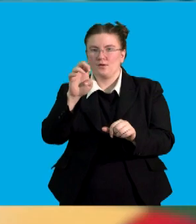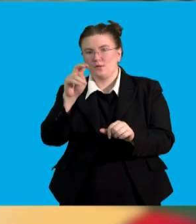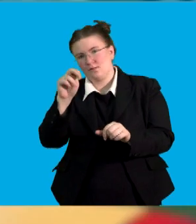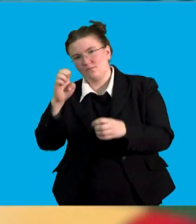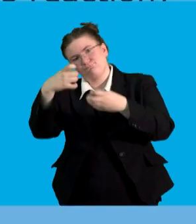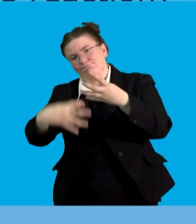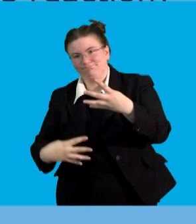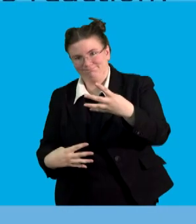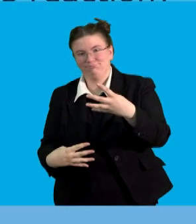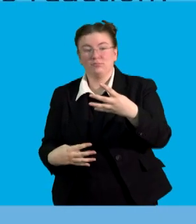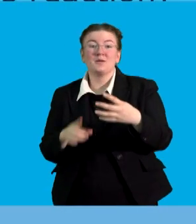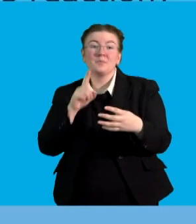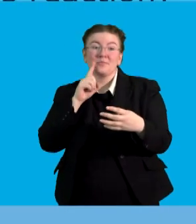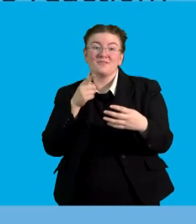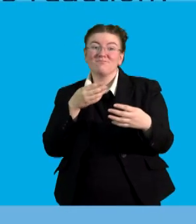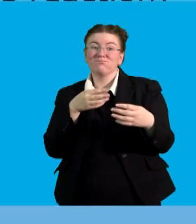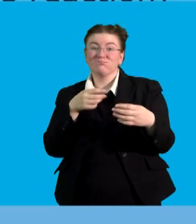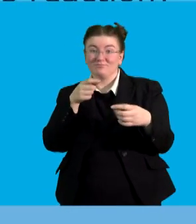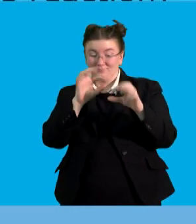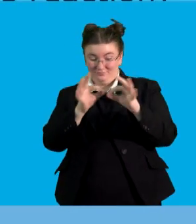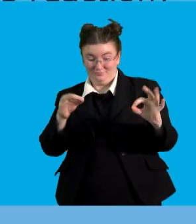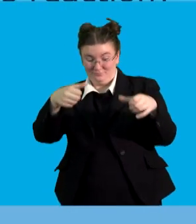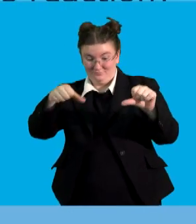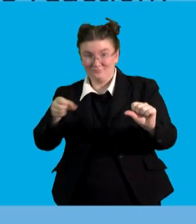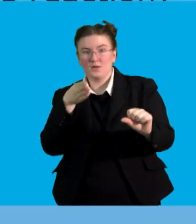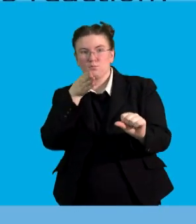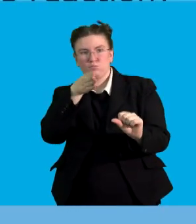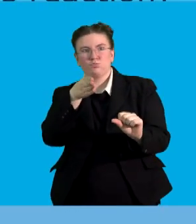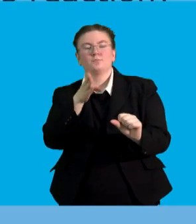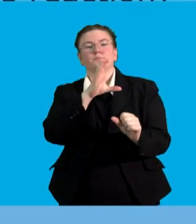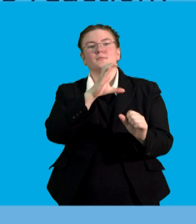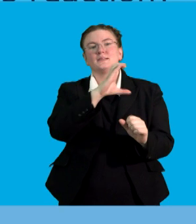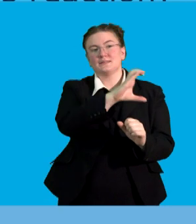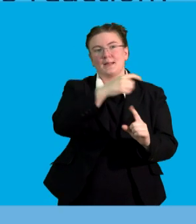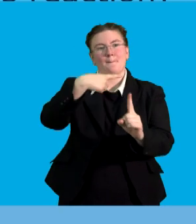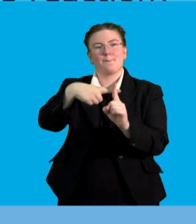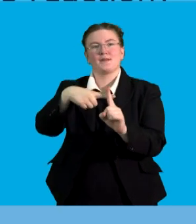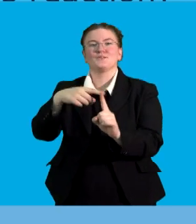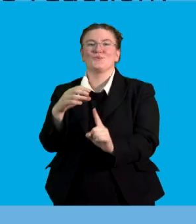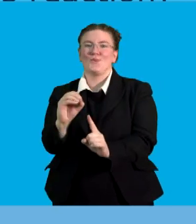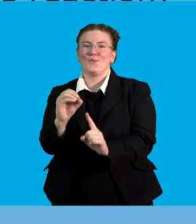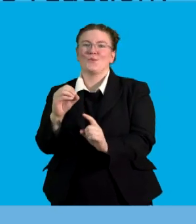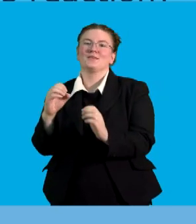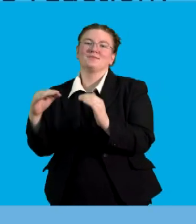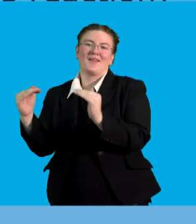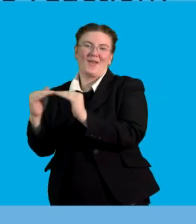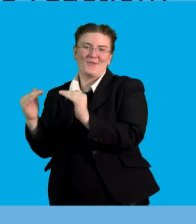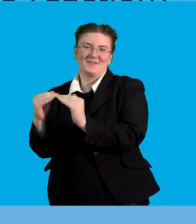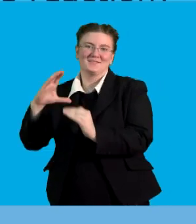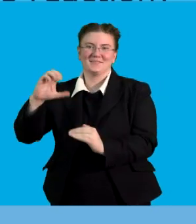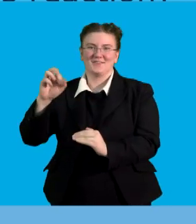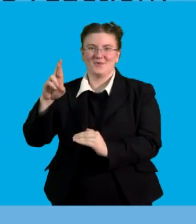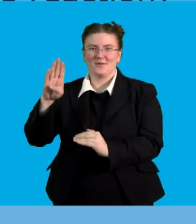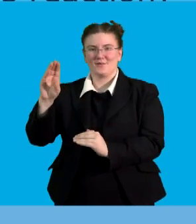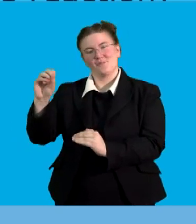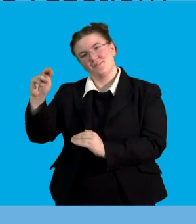So in the case that you are given here, carbon, oxygen reacting to form carbon dioxide, then obviously what's on the right hand side, that